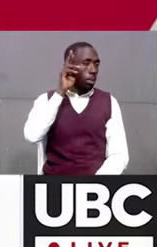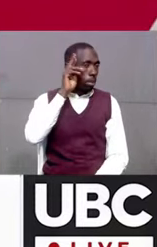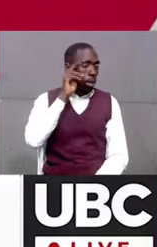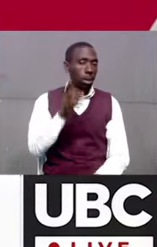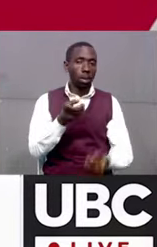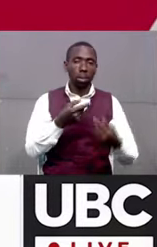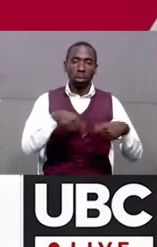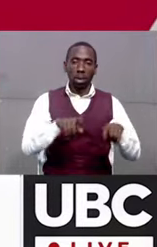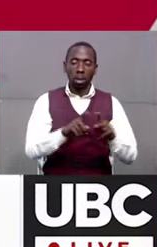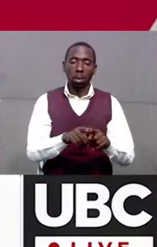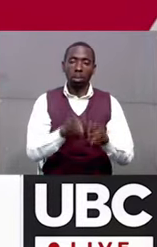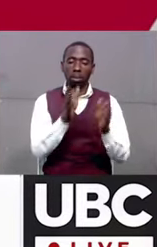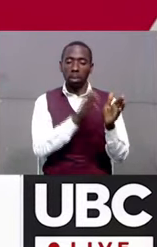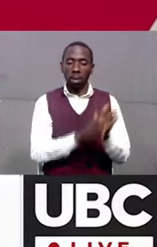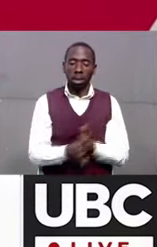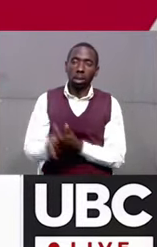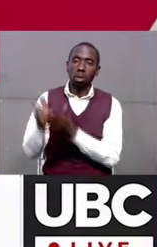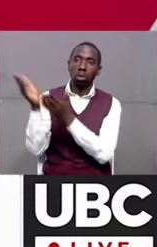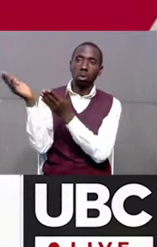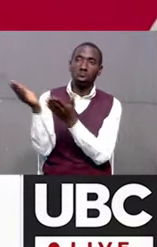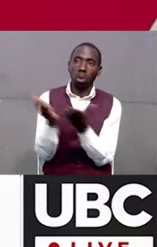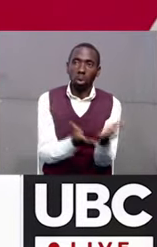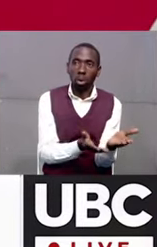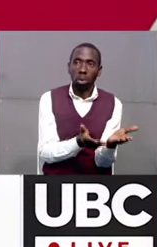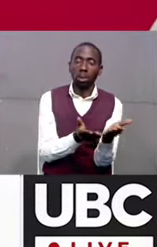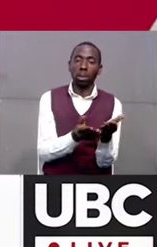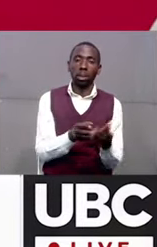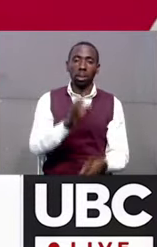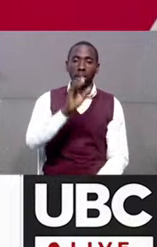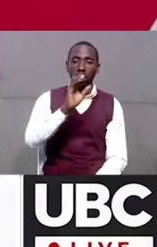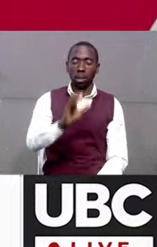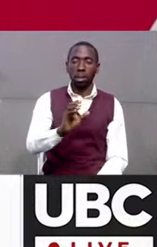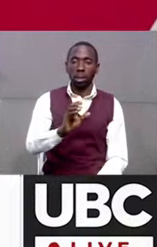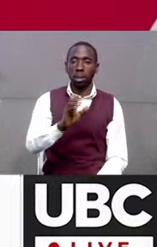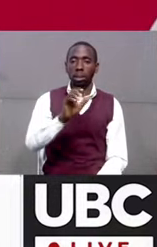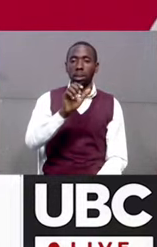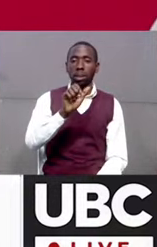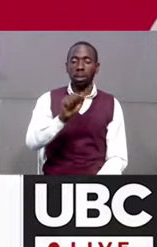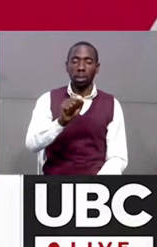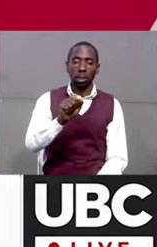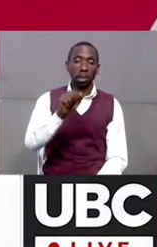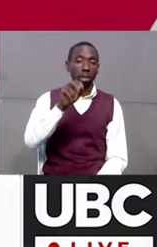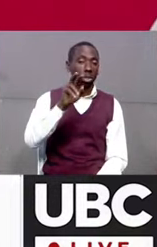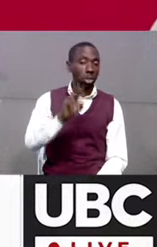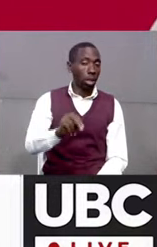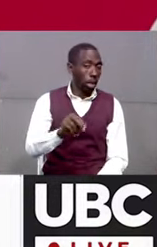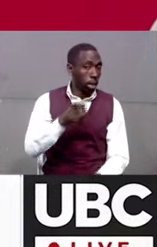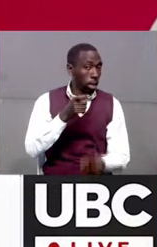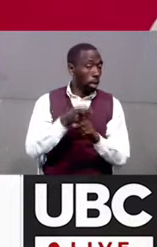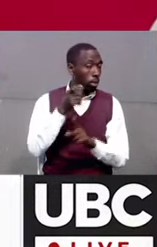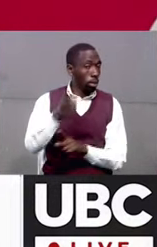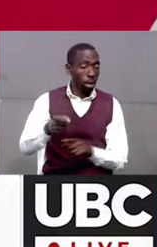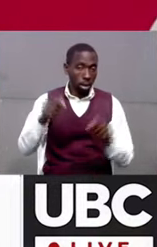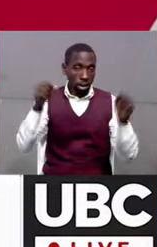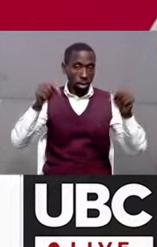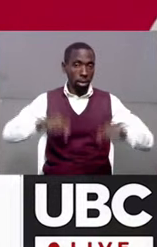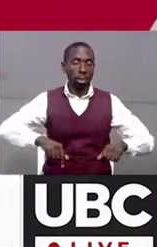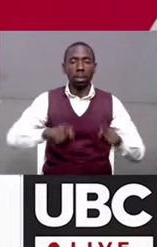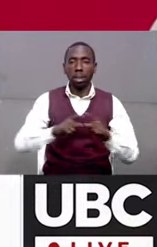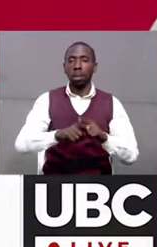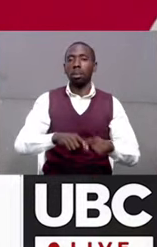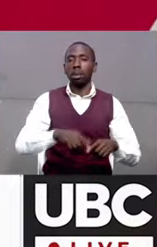Remember, we are going to host CHAN in Kampala here and